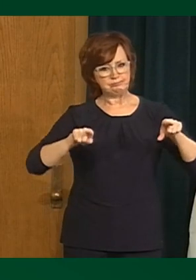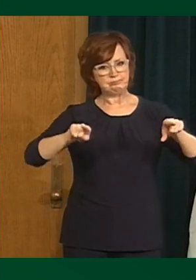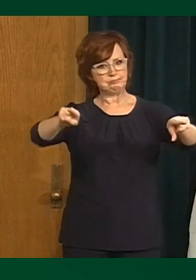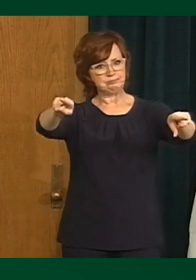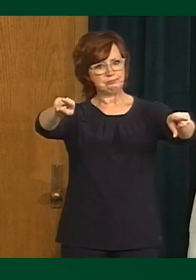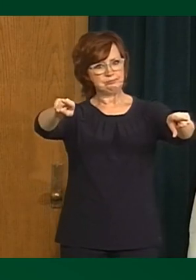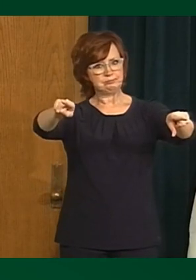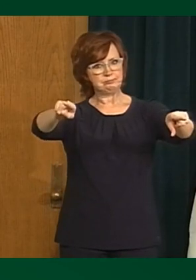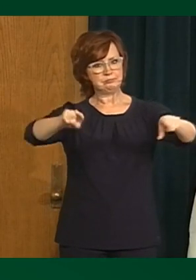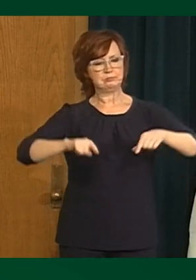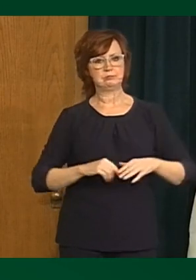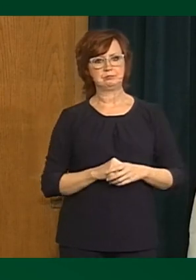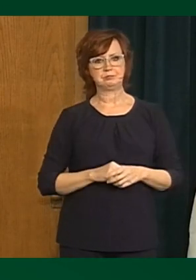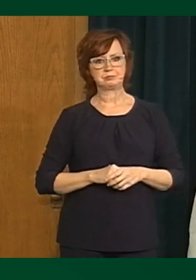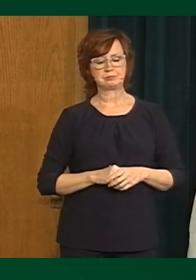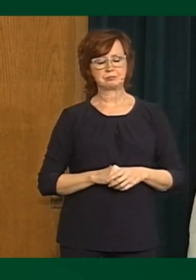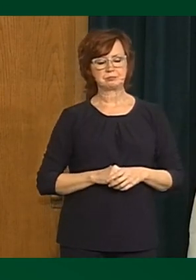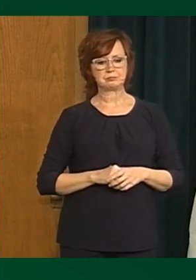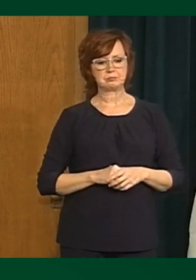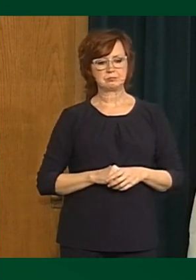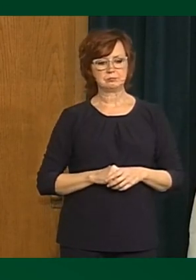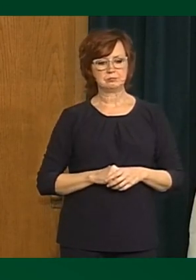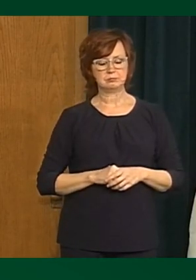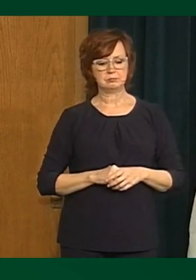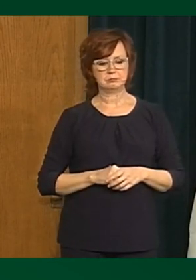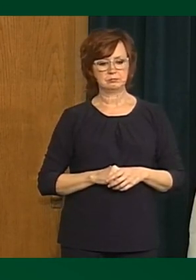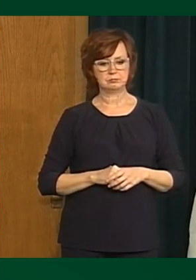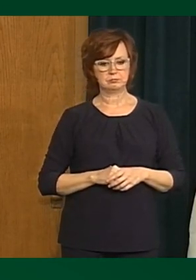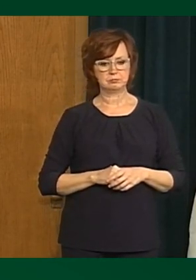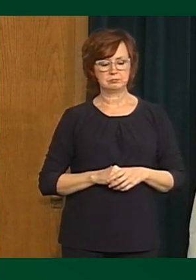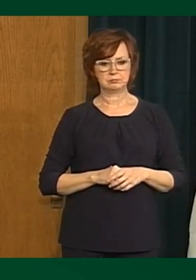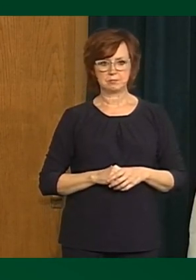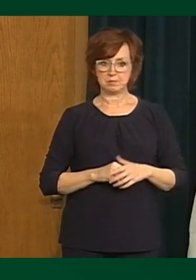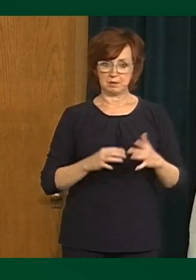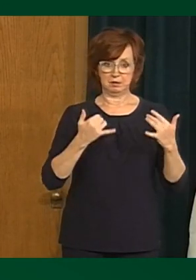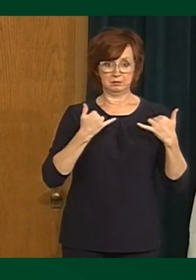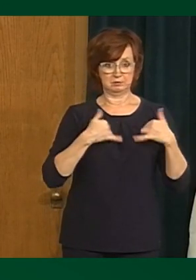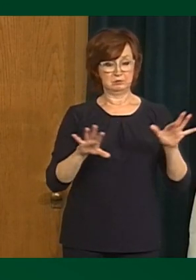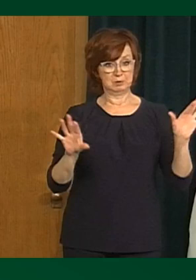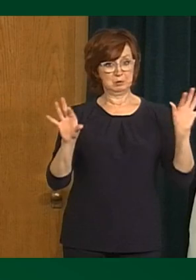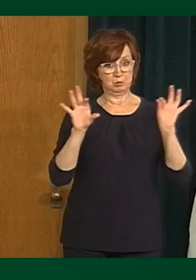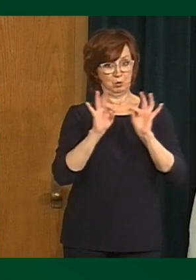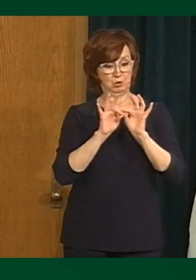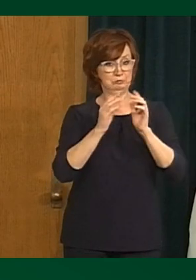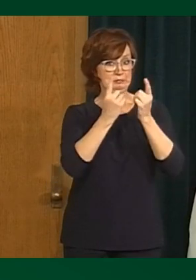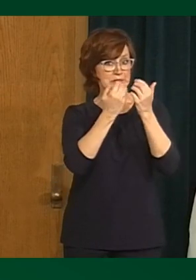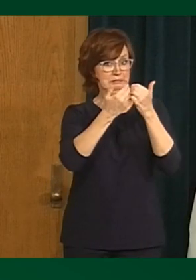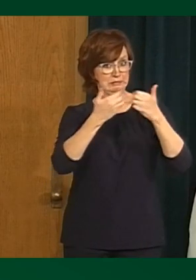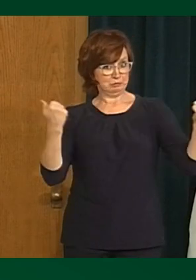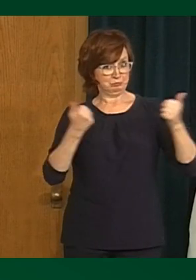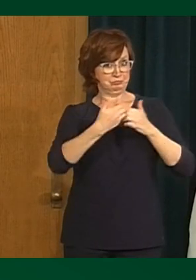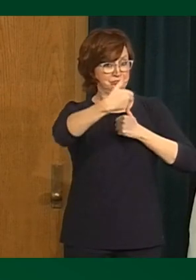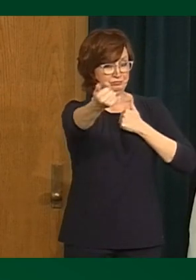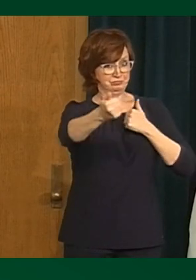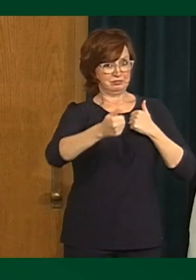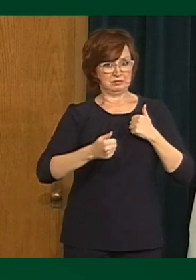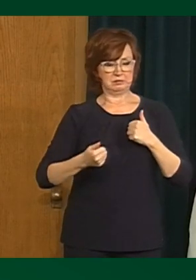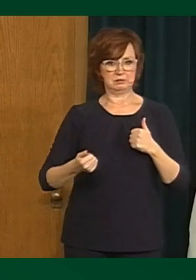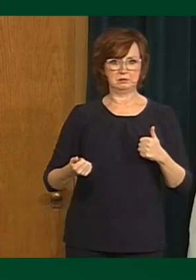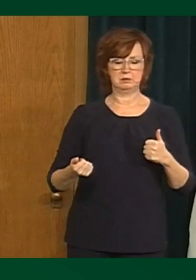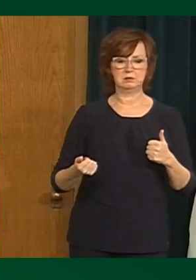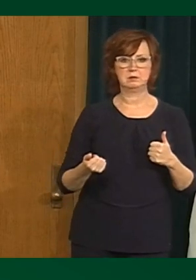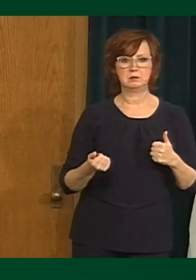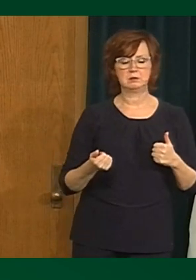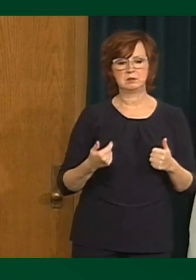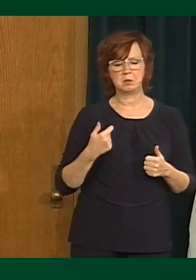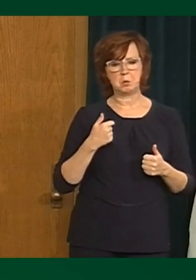vigilant in our personal physical distancing measures in order for that to happen. So we will be looking at in the days ahead